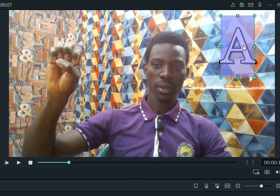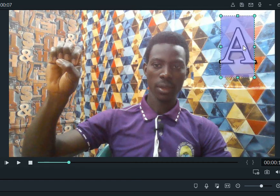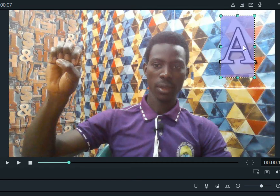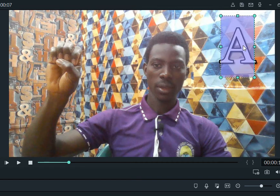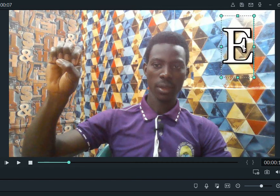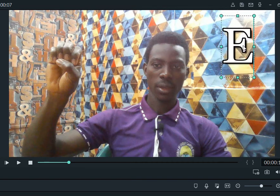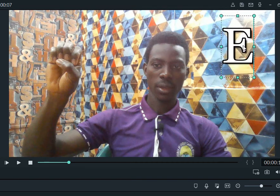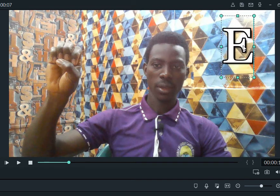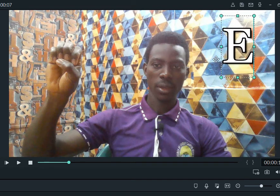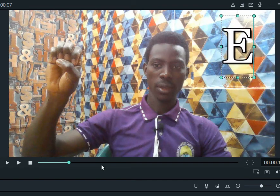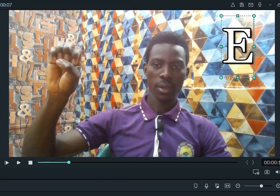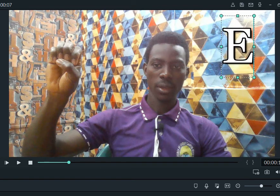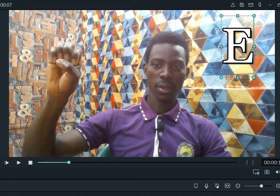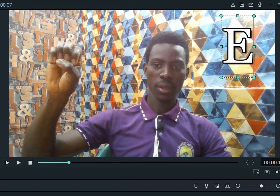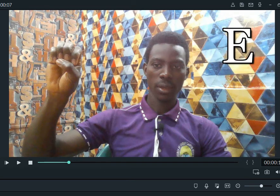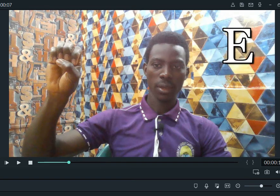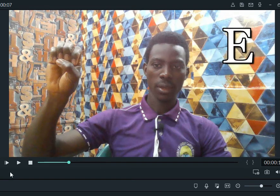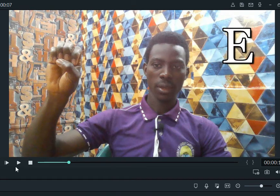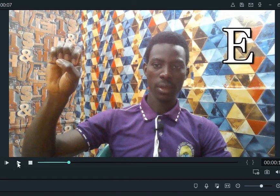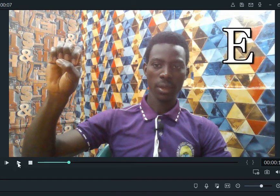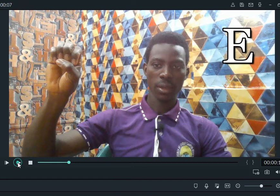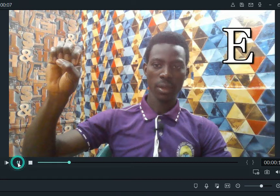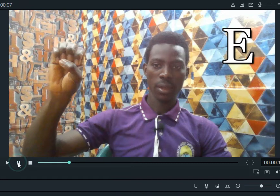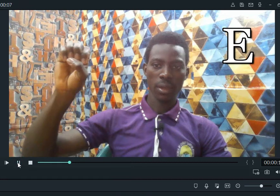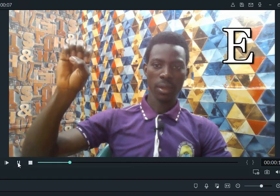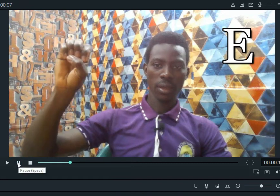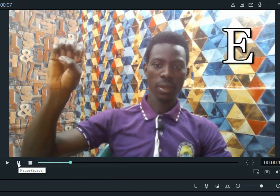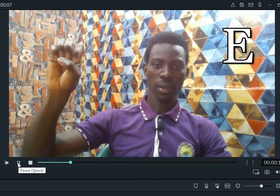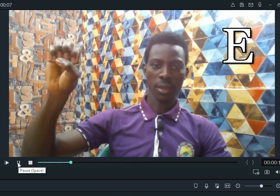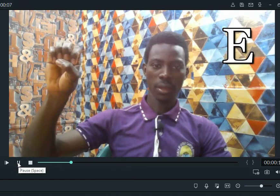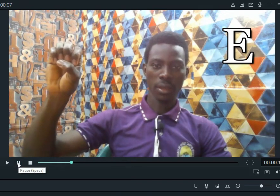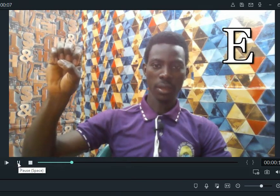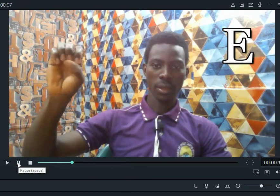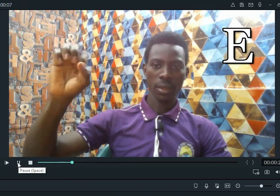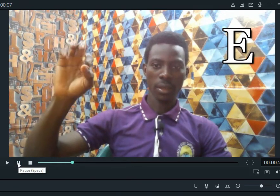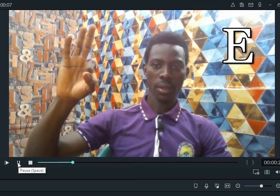type in E. E. Let's proceed. E,